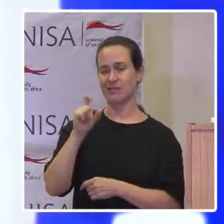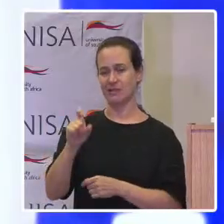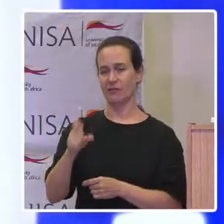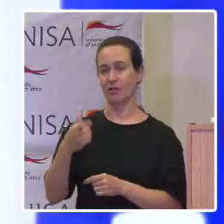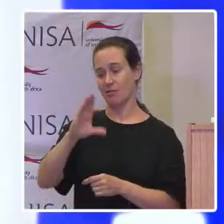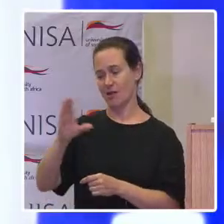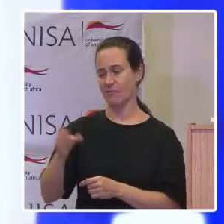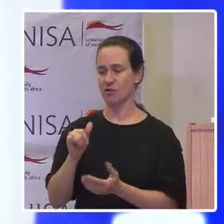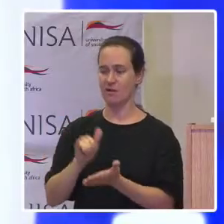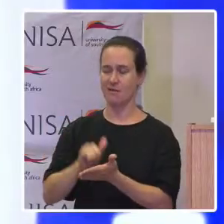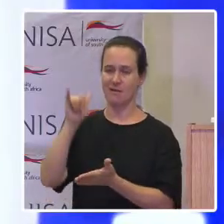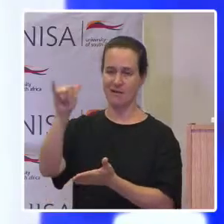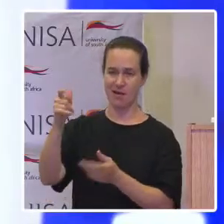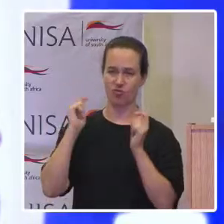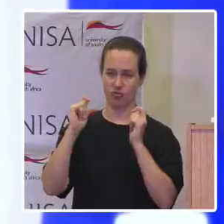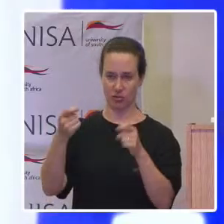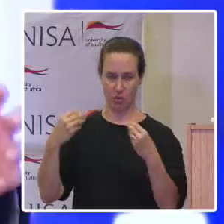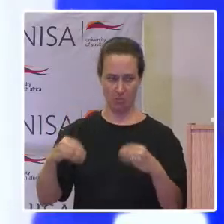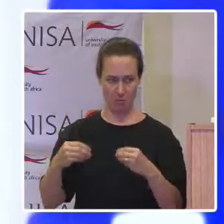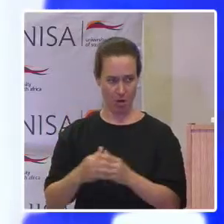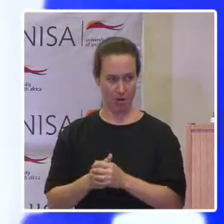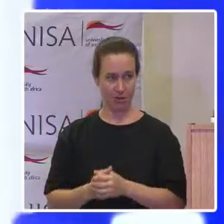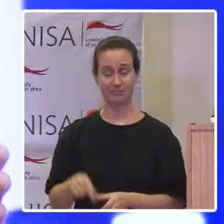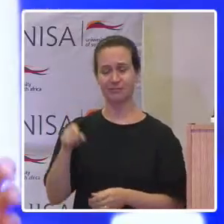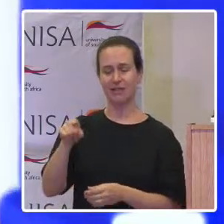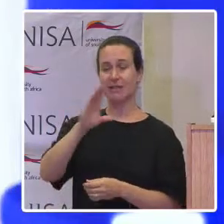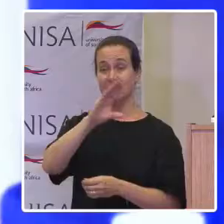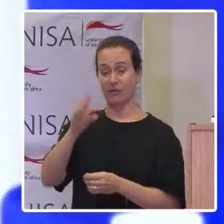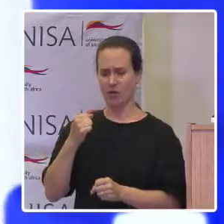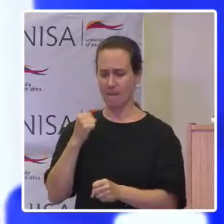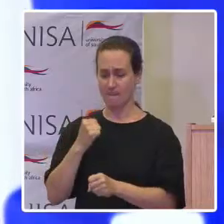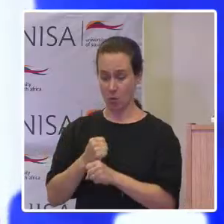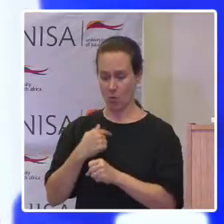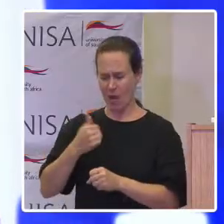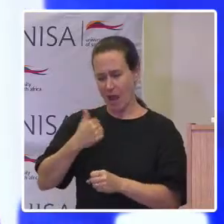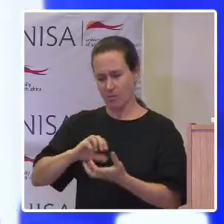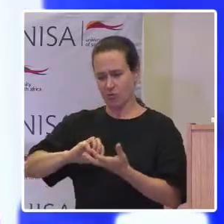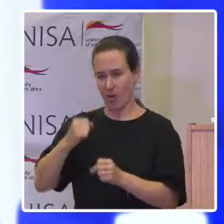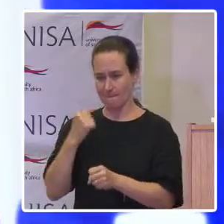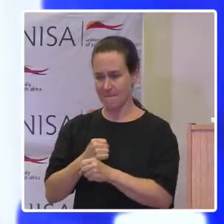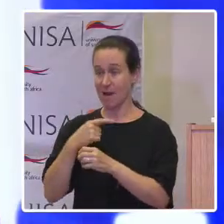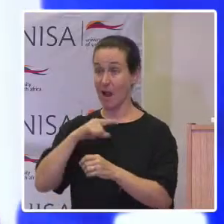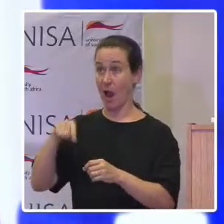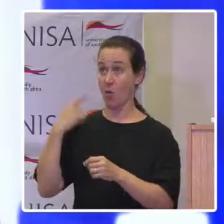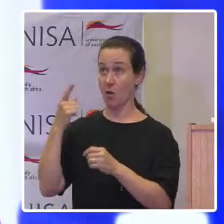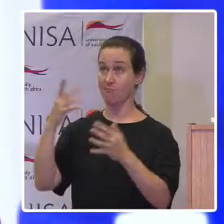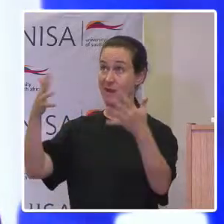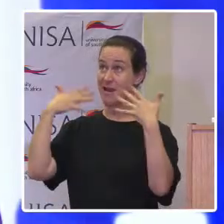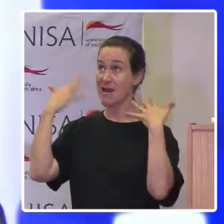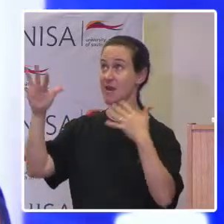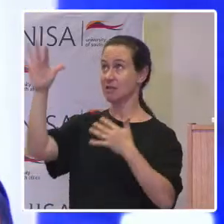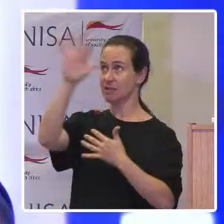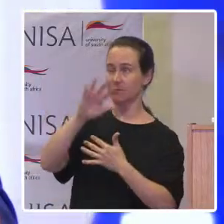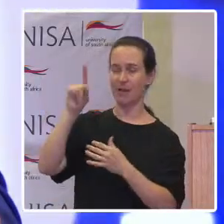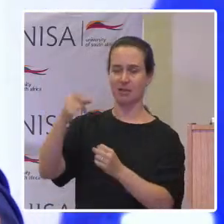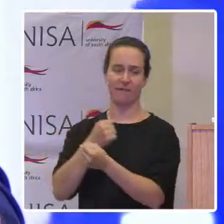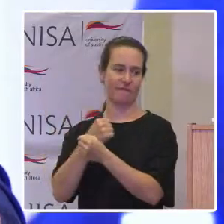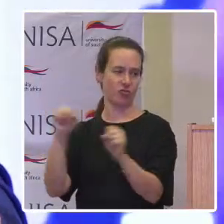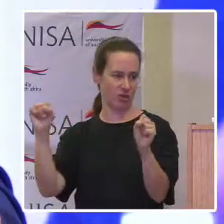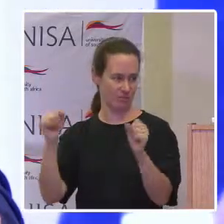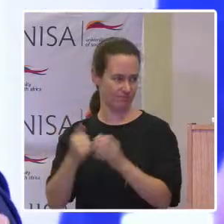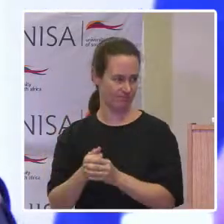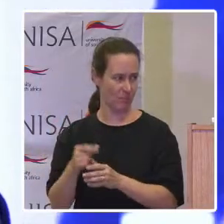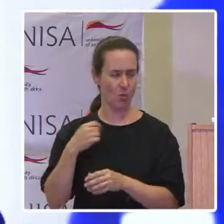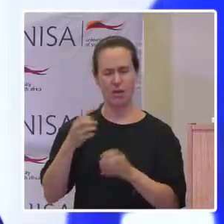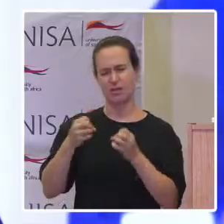Market. So this is Africa's attempt at liberalizing its airspace. I'll start off with an